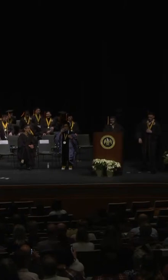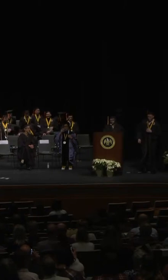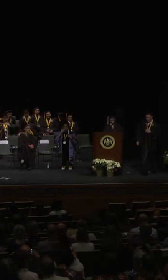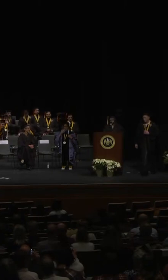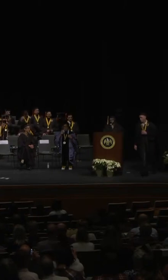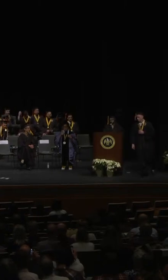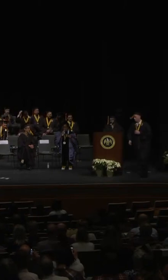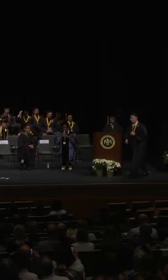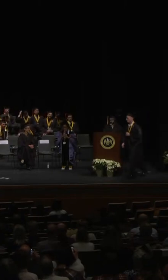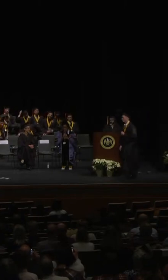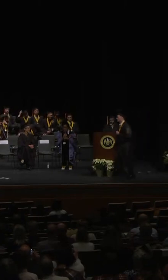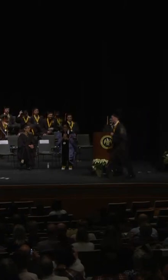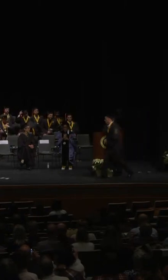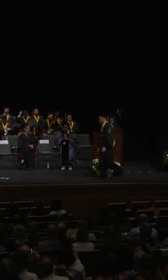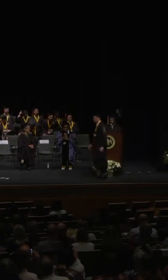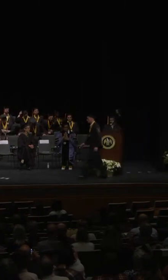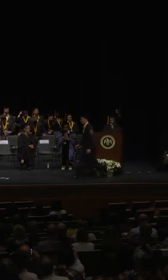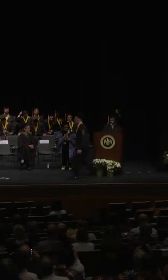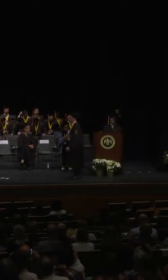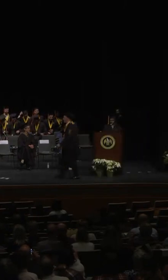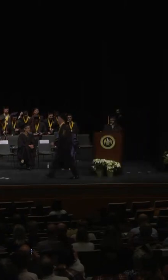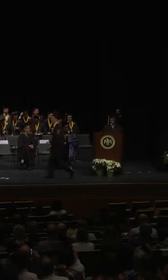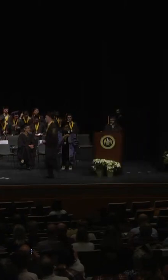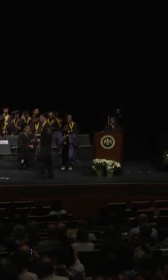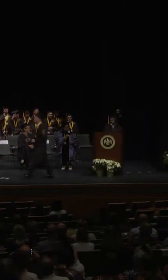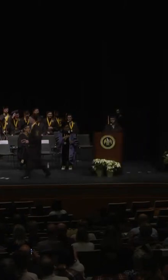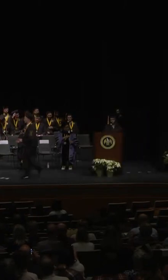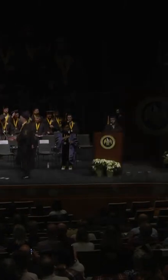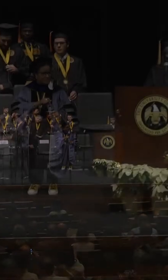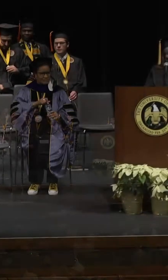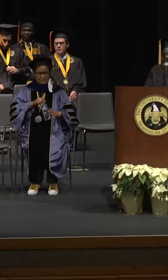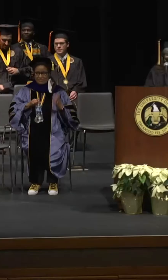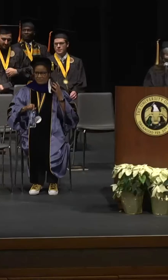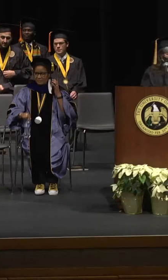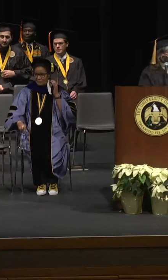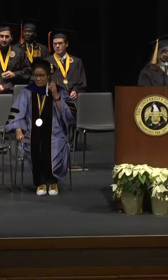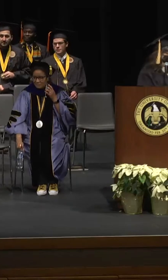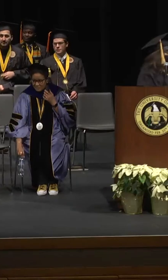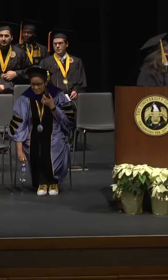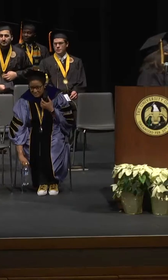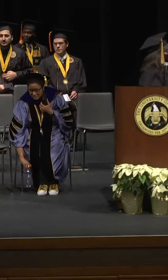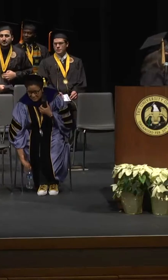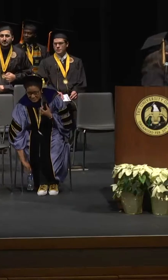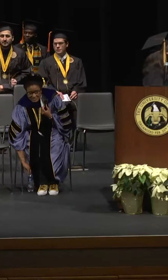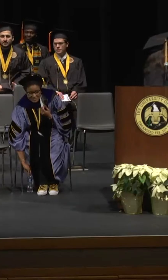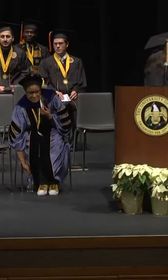Matthew Culver, with University Honors, with highest distinction.